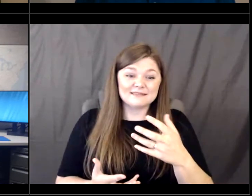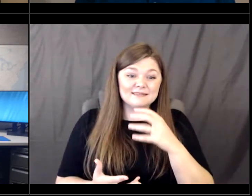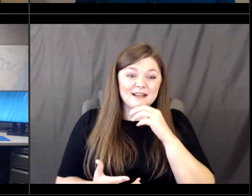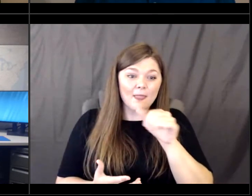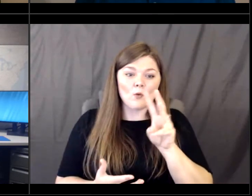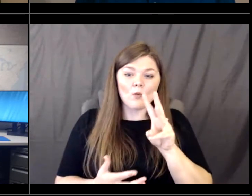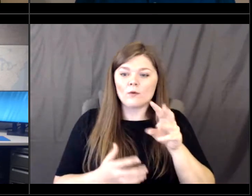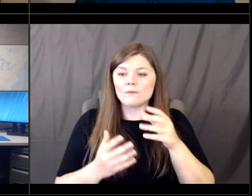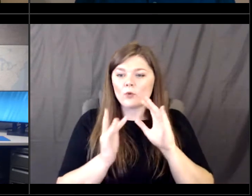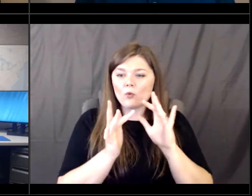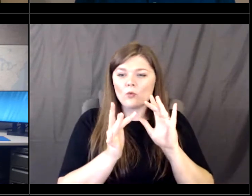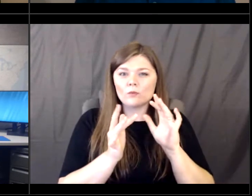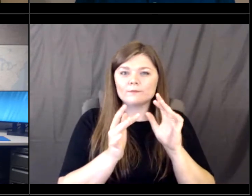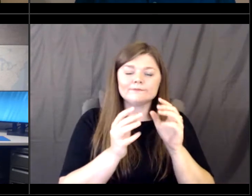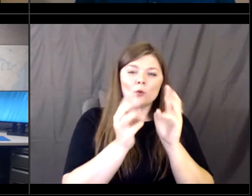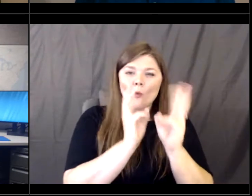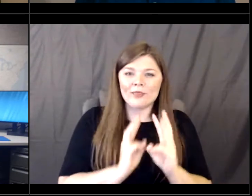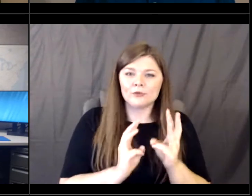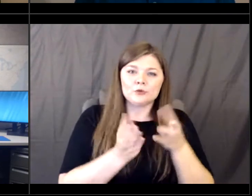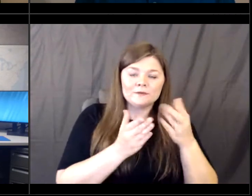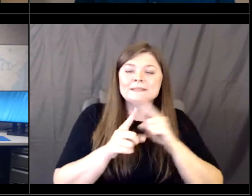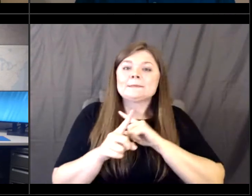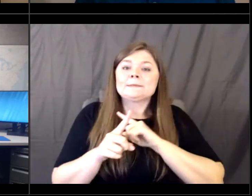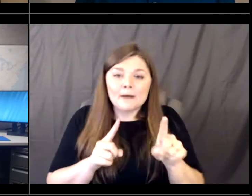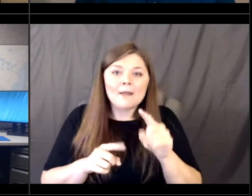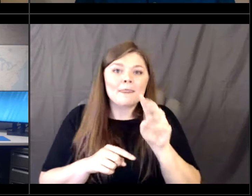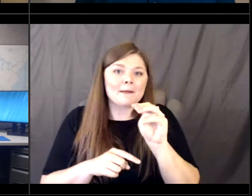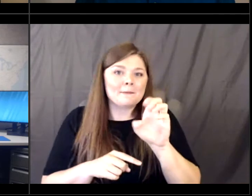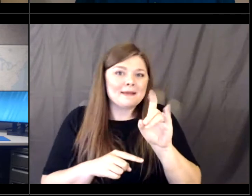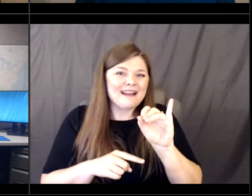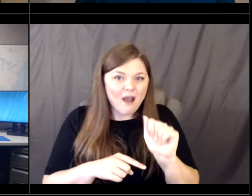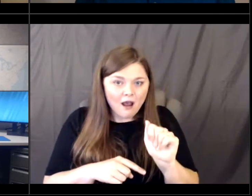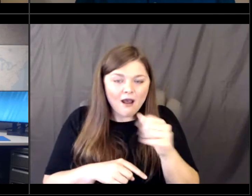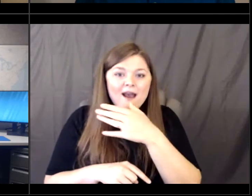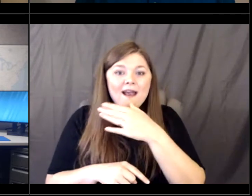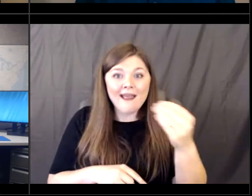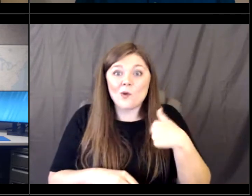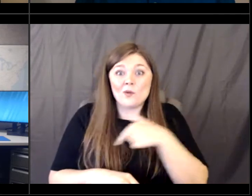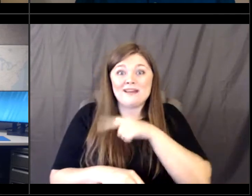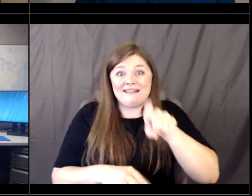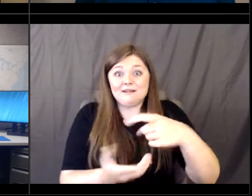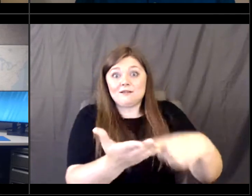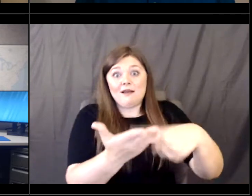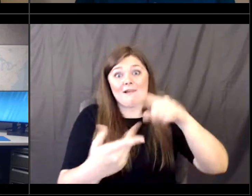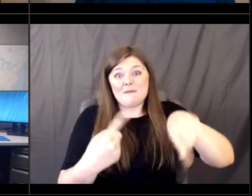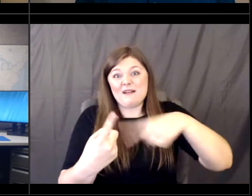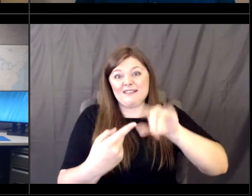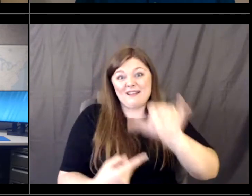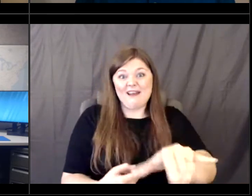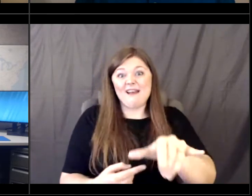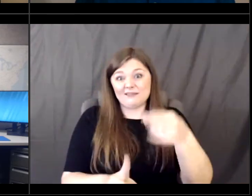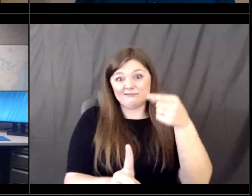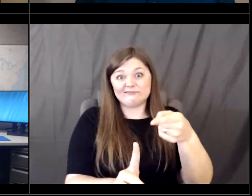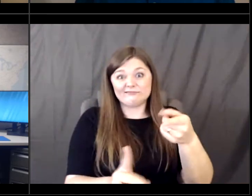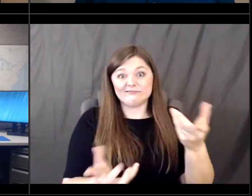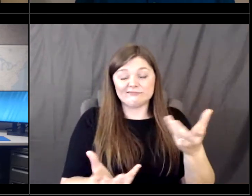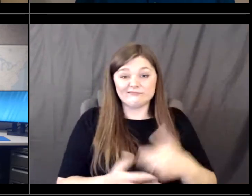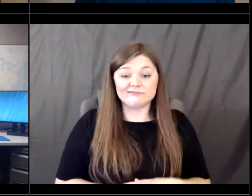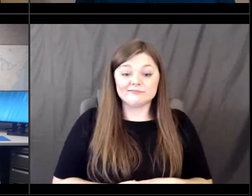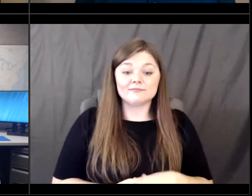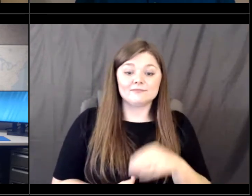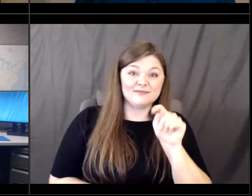the media, and like Trevor said, it's working up to talk about that discussion. Yeah, it's another